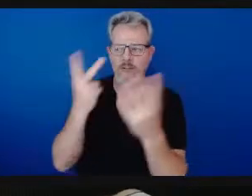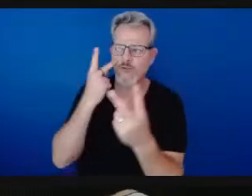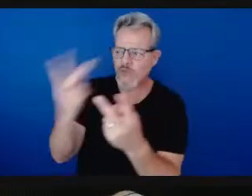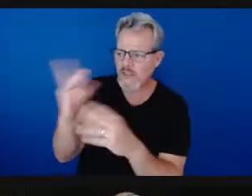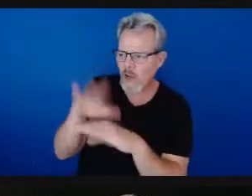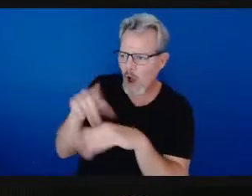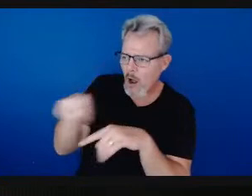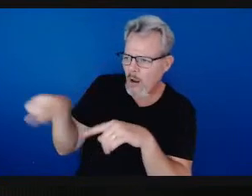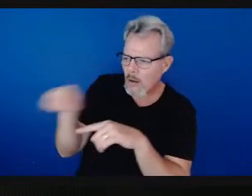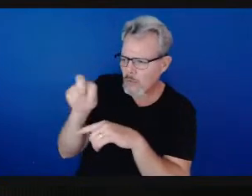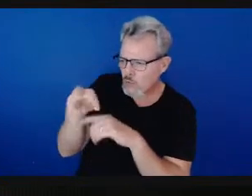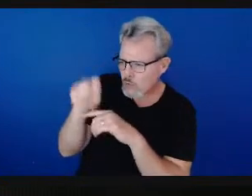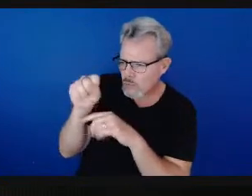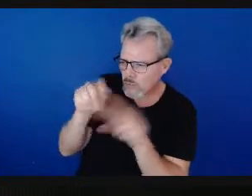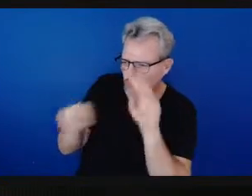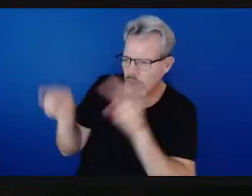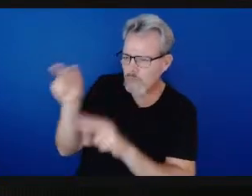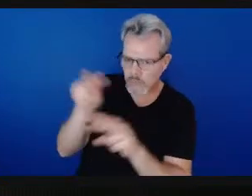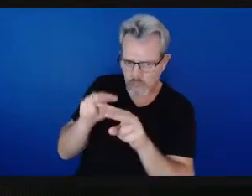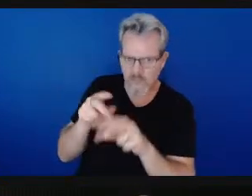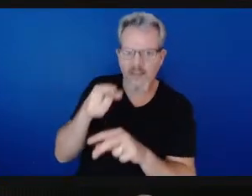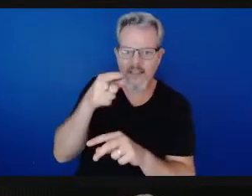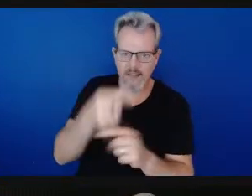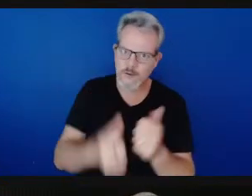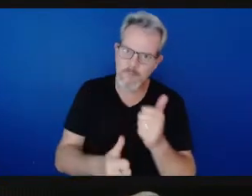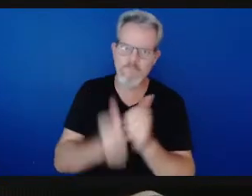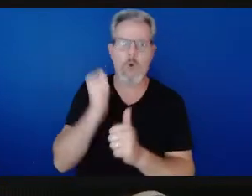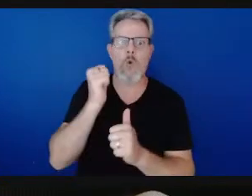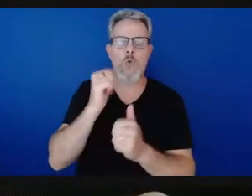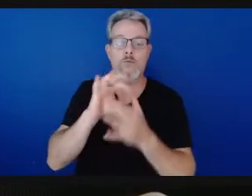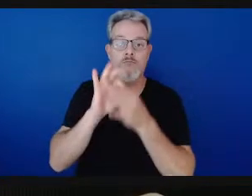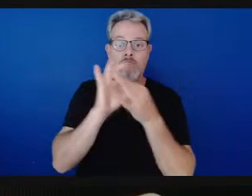here, this is the one that's geared more for the